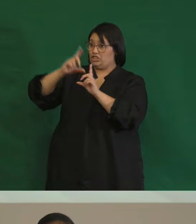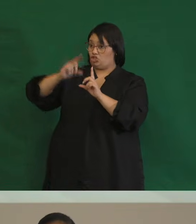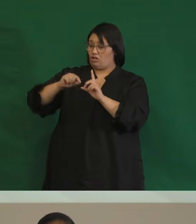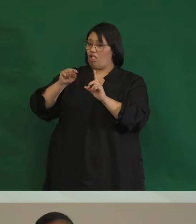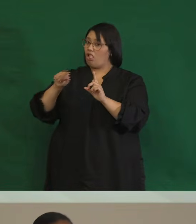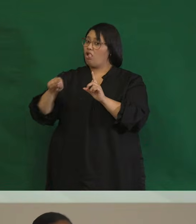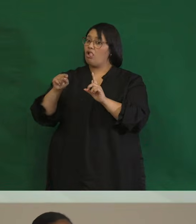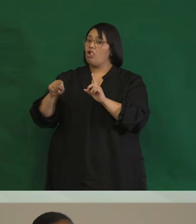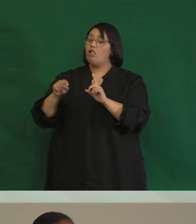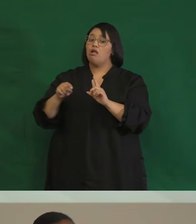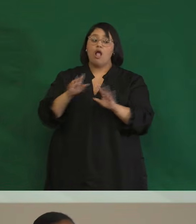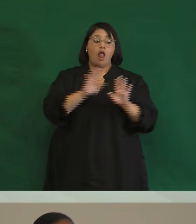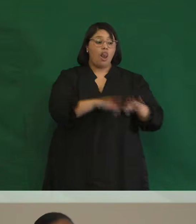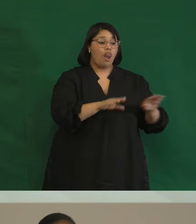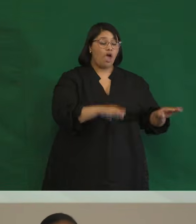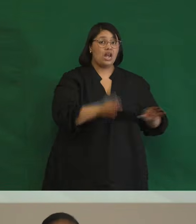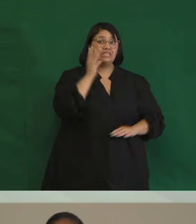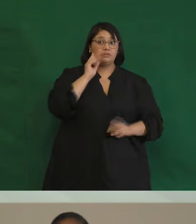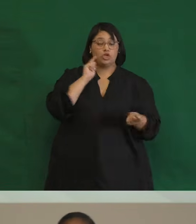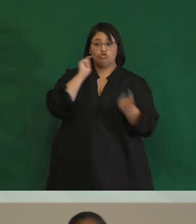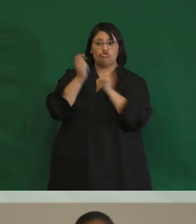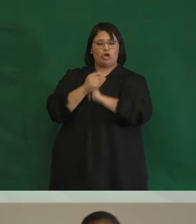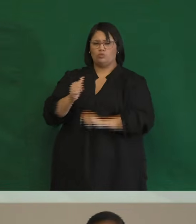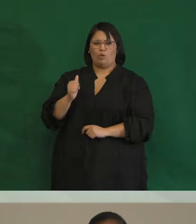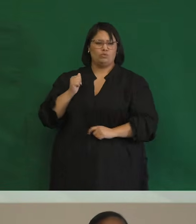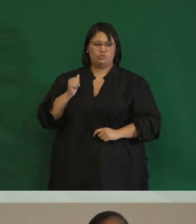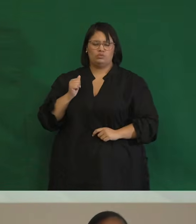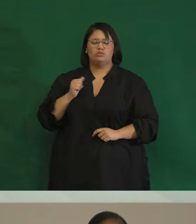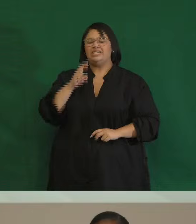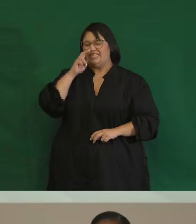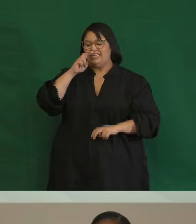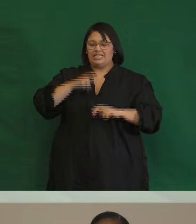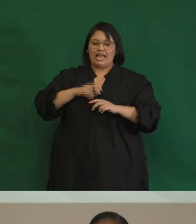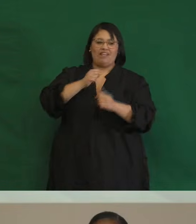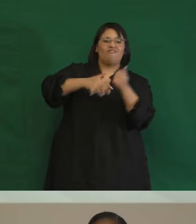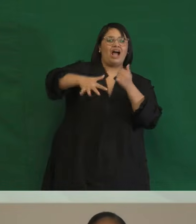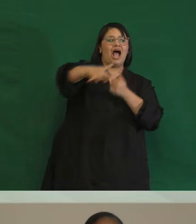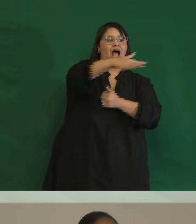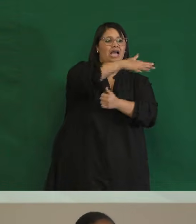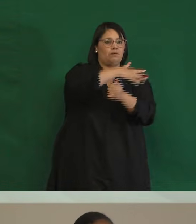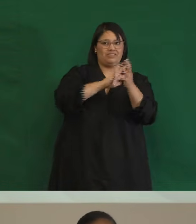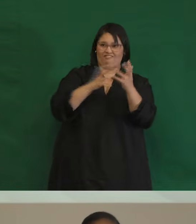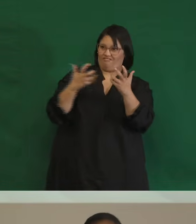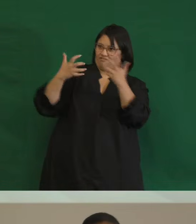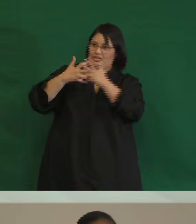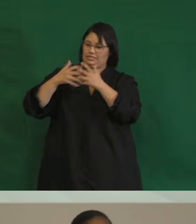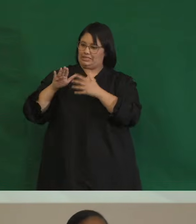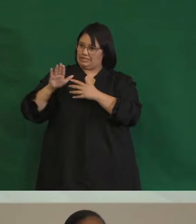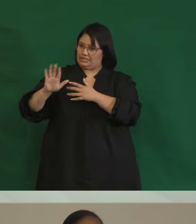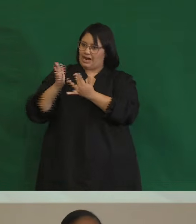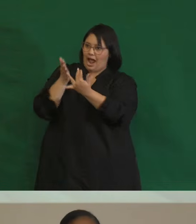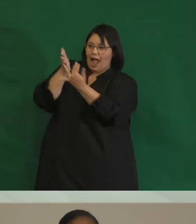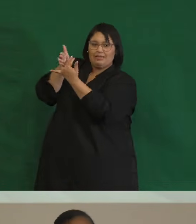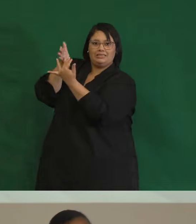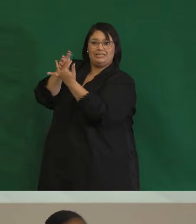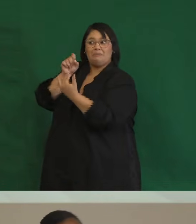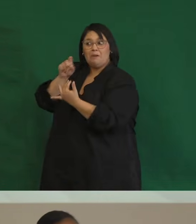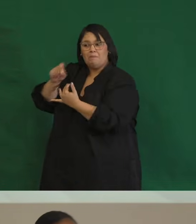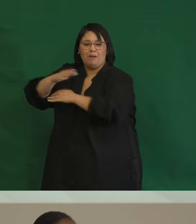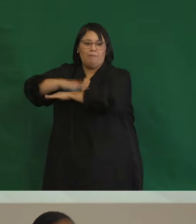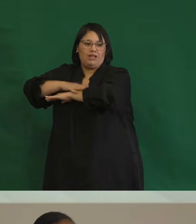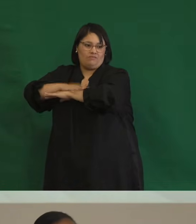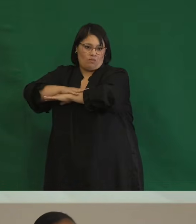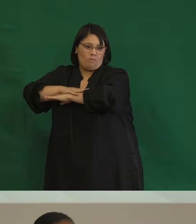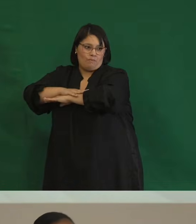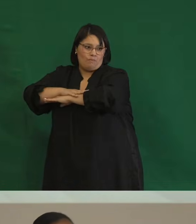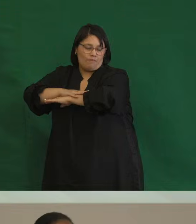the experience for the learners. You still need to create an enabling environment. To be able to access